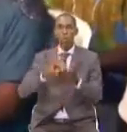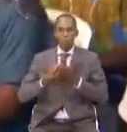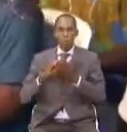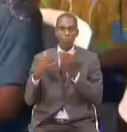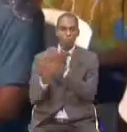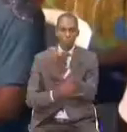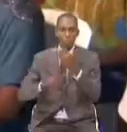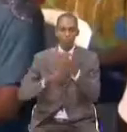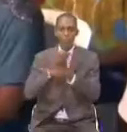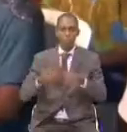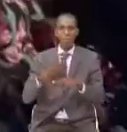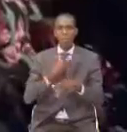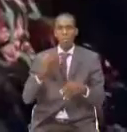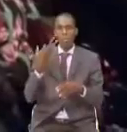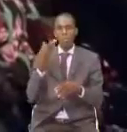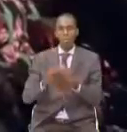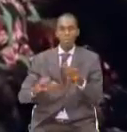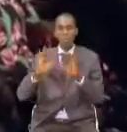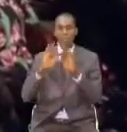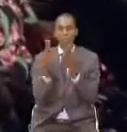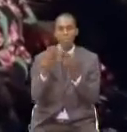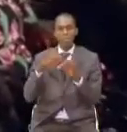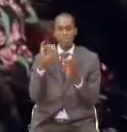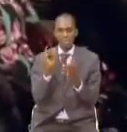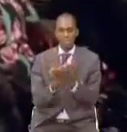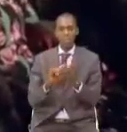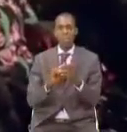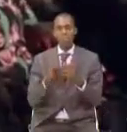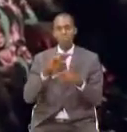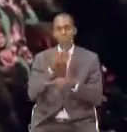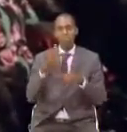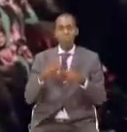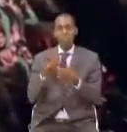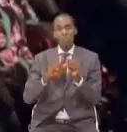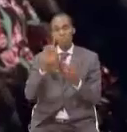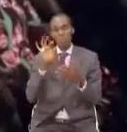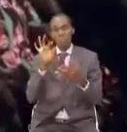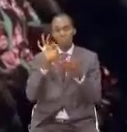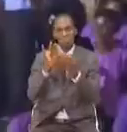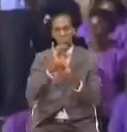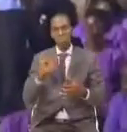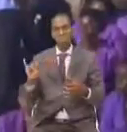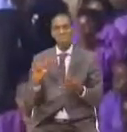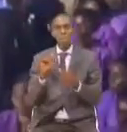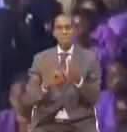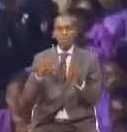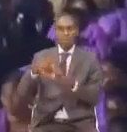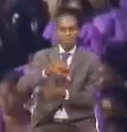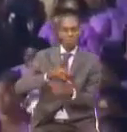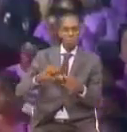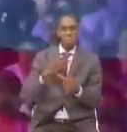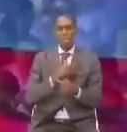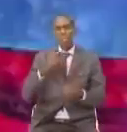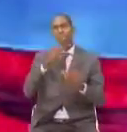every family in that nation. Anyone connecting, anyone associating, anyone coming to the Lord and saying, oh